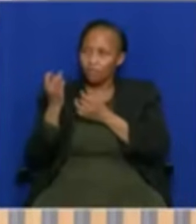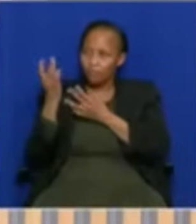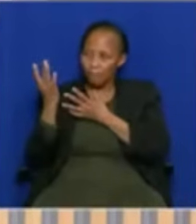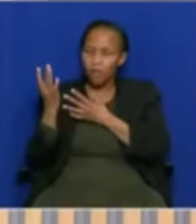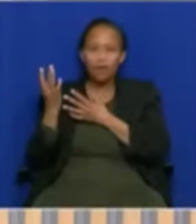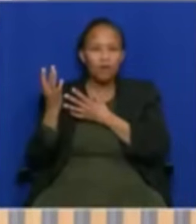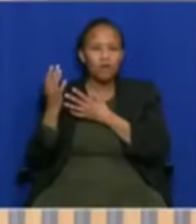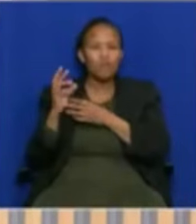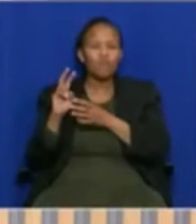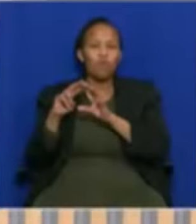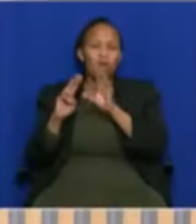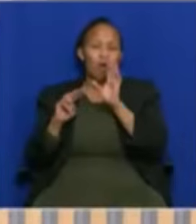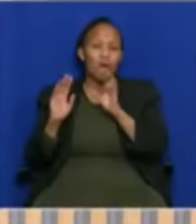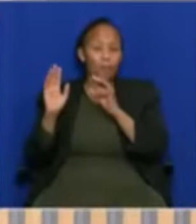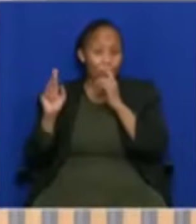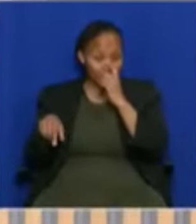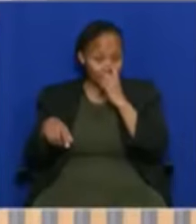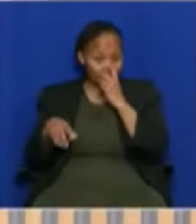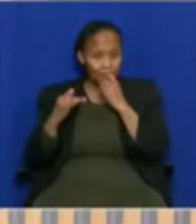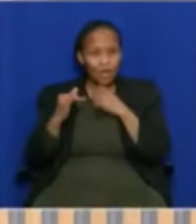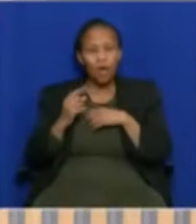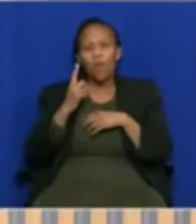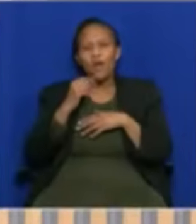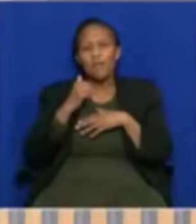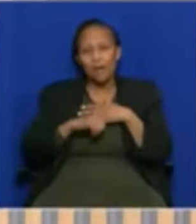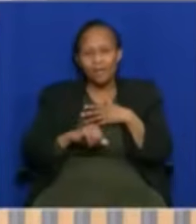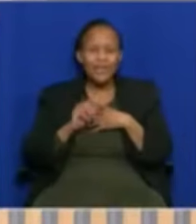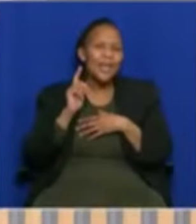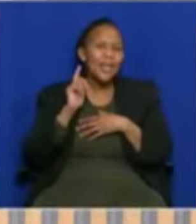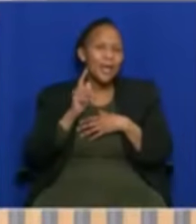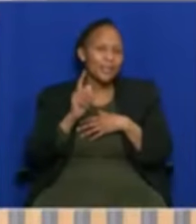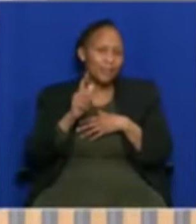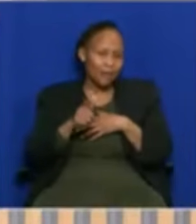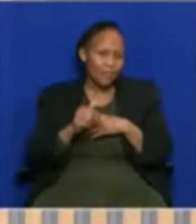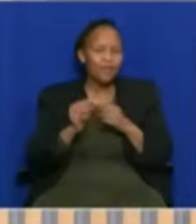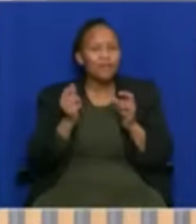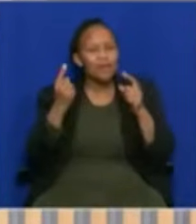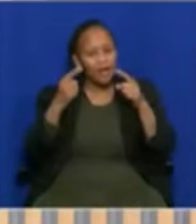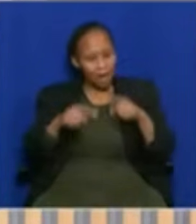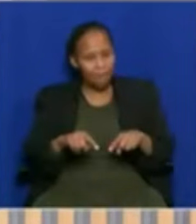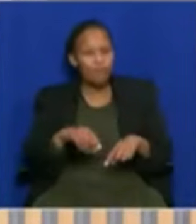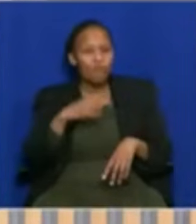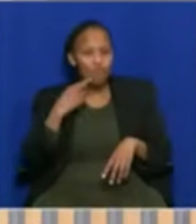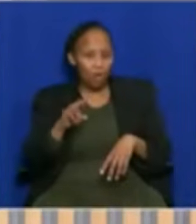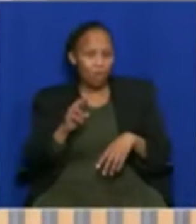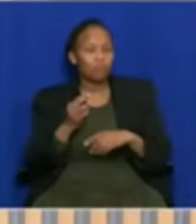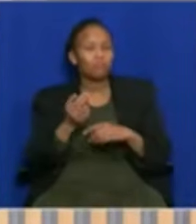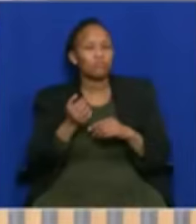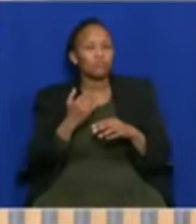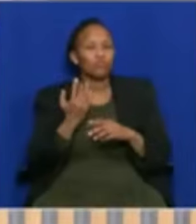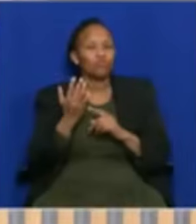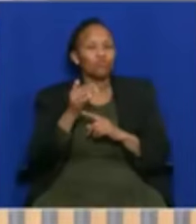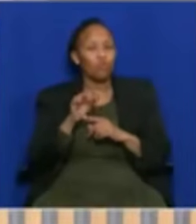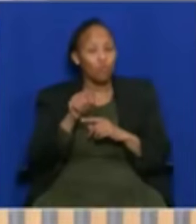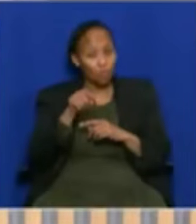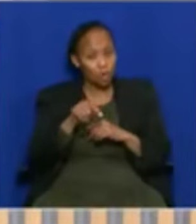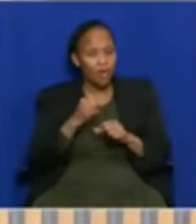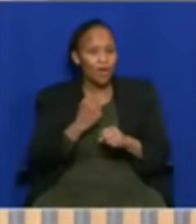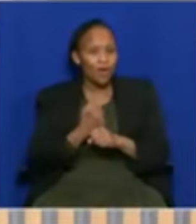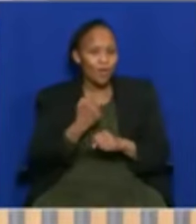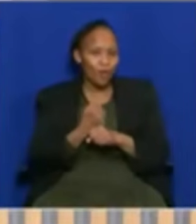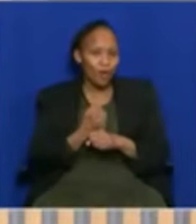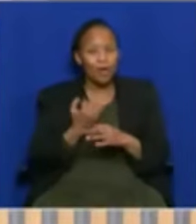month later when she reported on duty. So when I talk about past and future, there are people that's already appointed. One